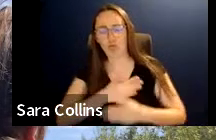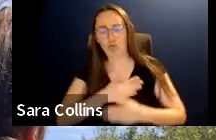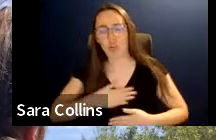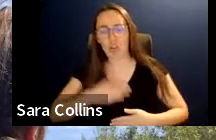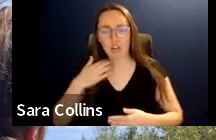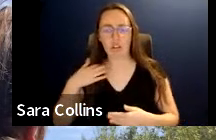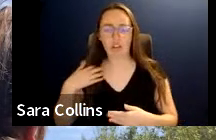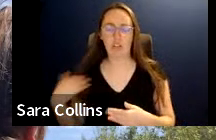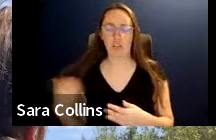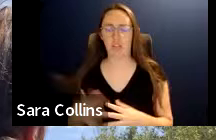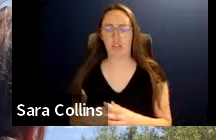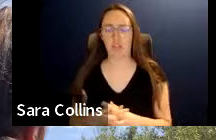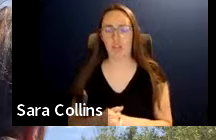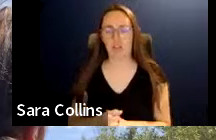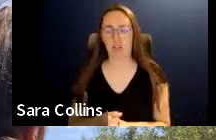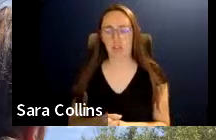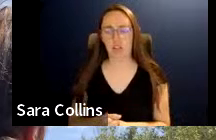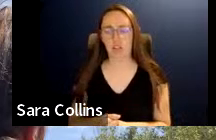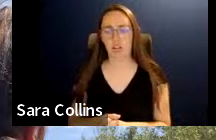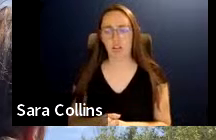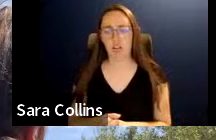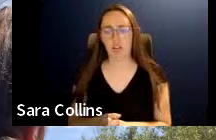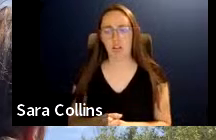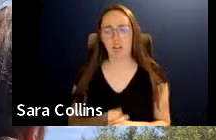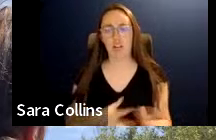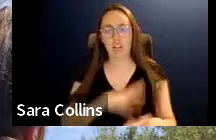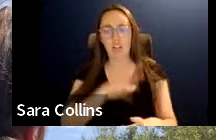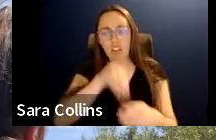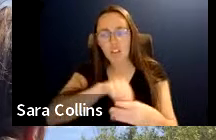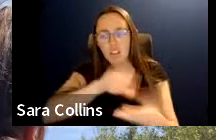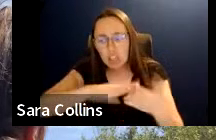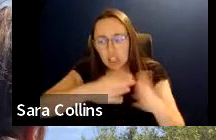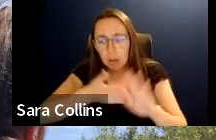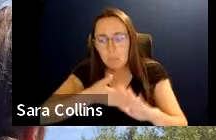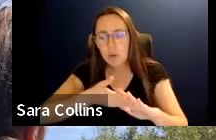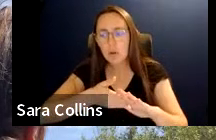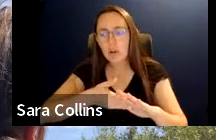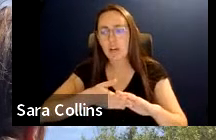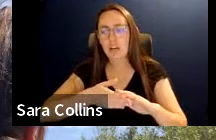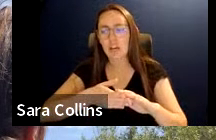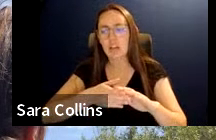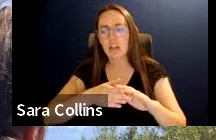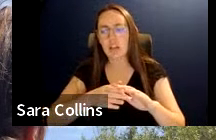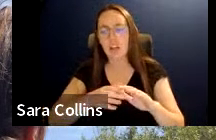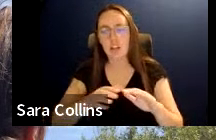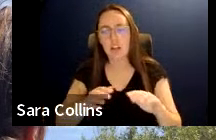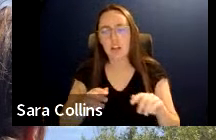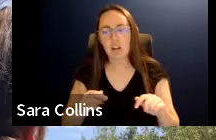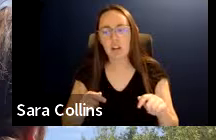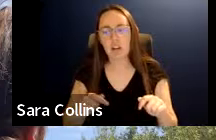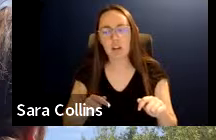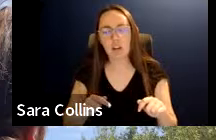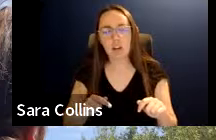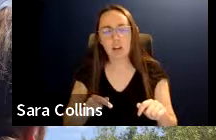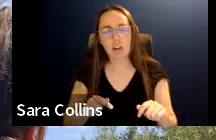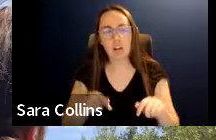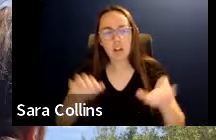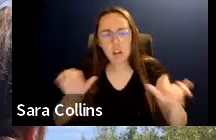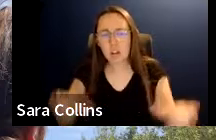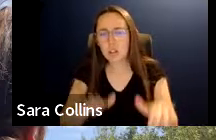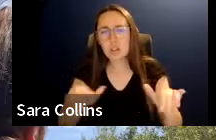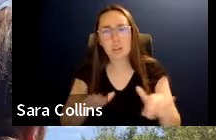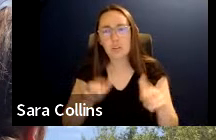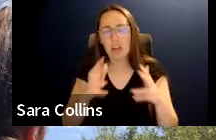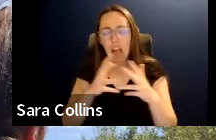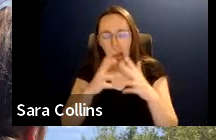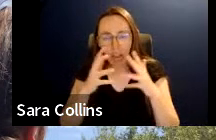here of doing something really valuable that the rest of the community recognizes, which is producing really great, farm